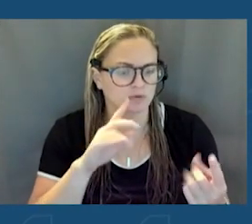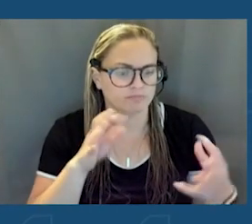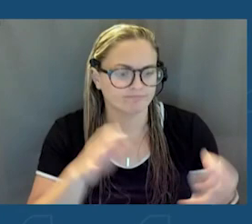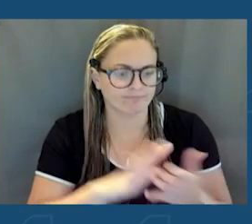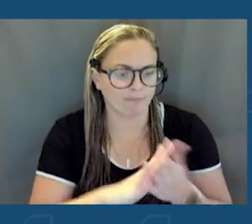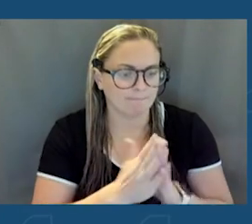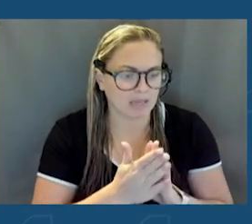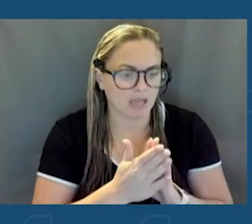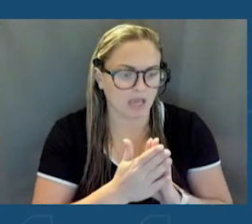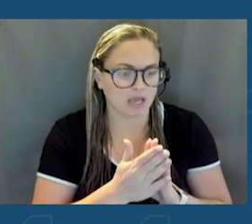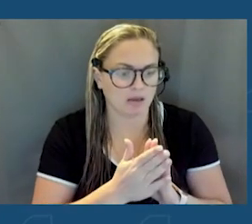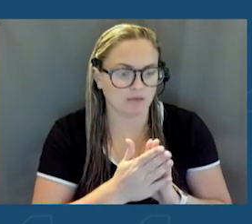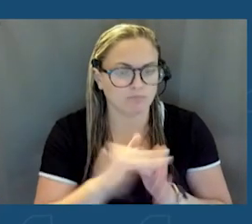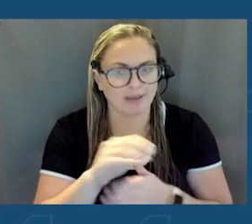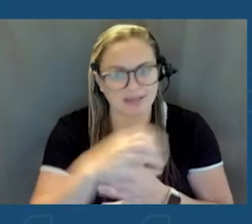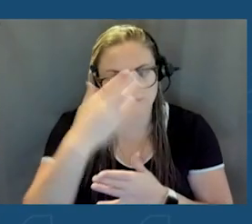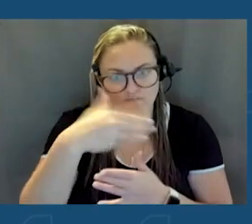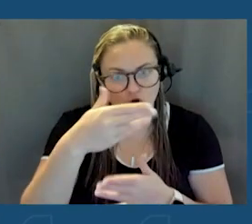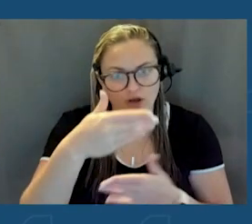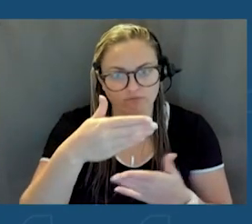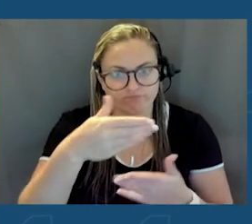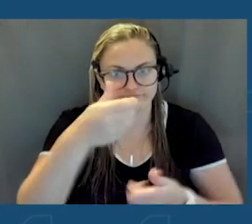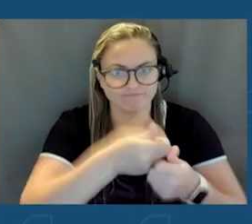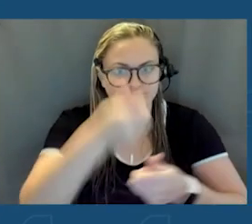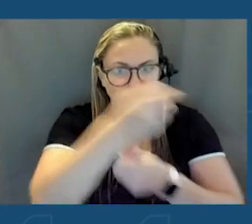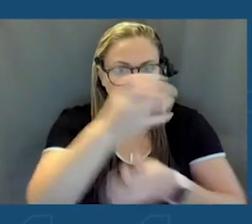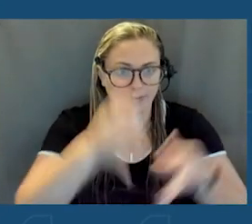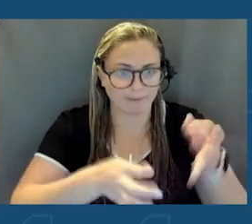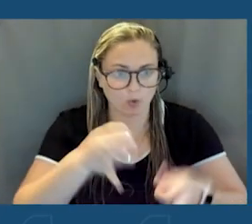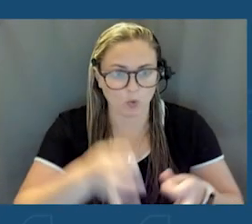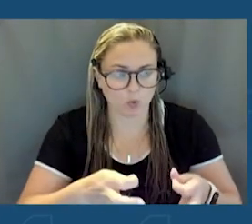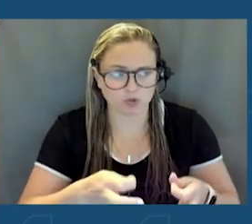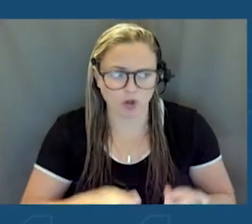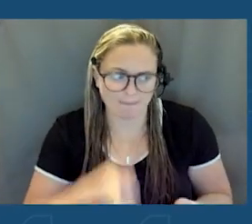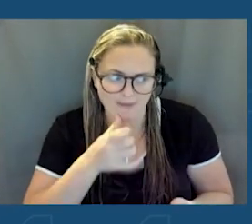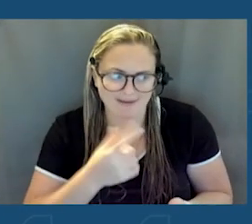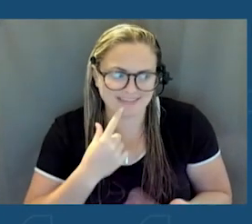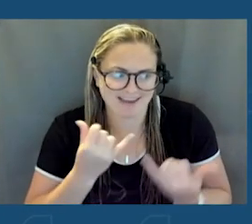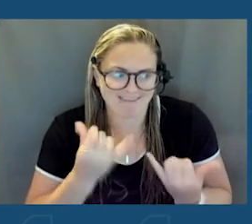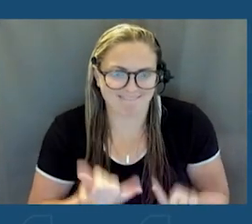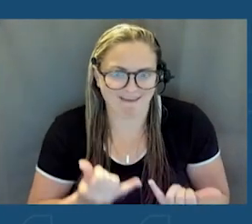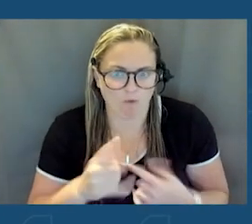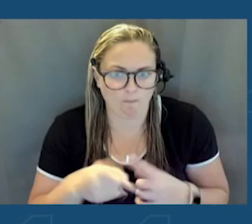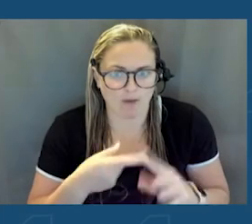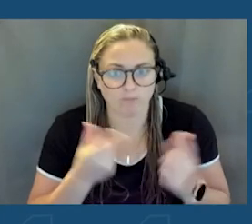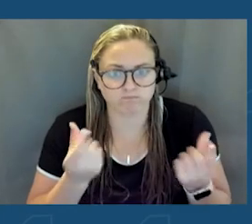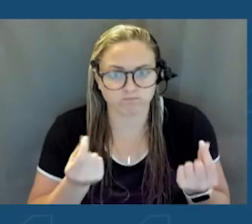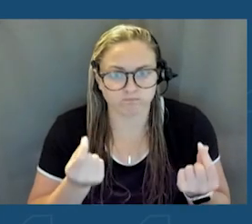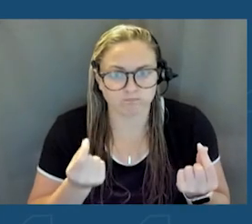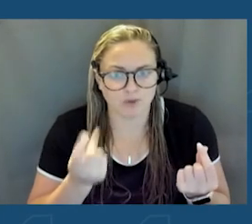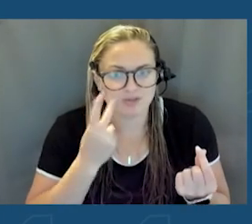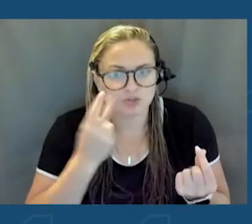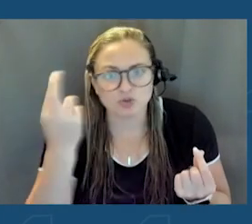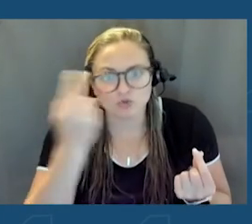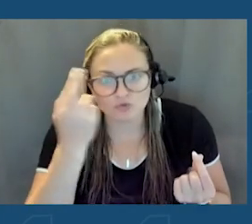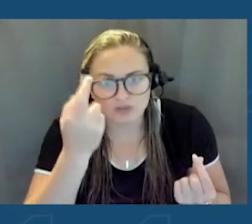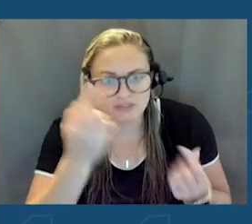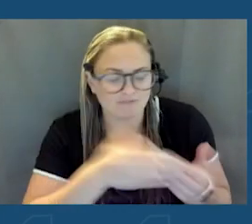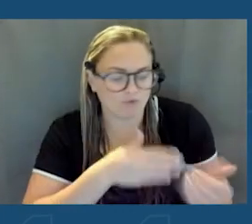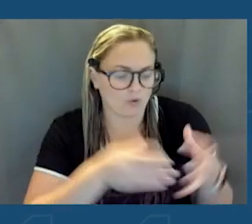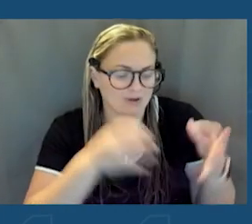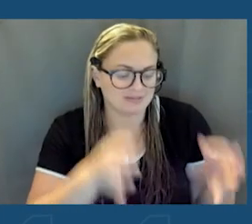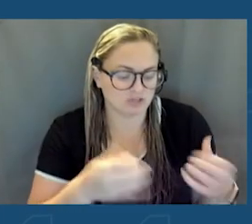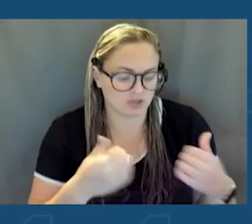Court this year. So I'm not going to say now what we're going to do because I have to see what the rationale was for whatever decision they come down